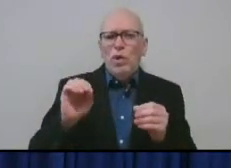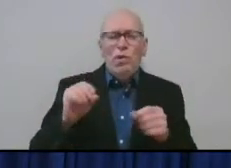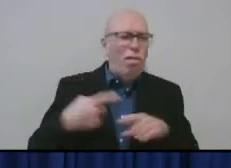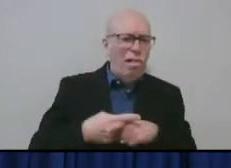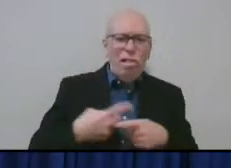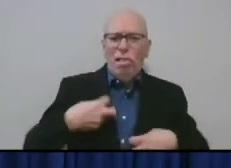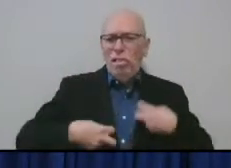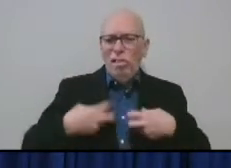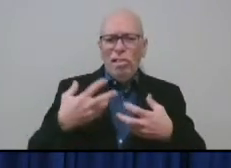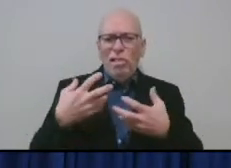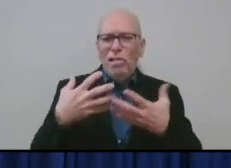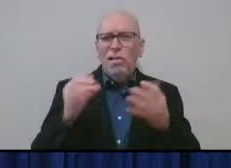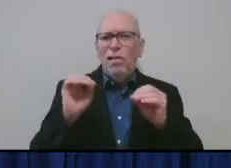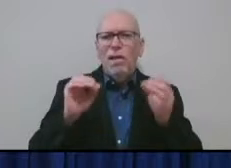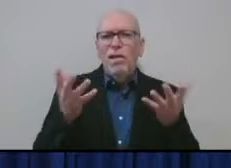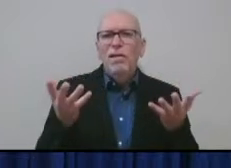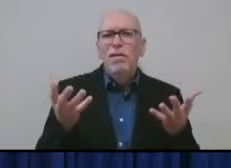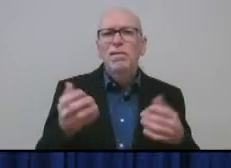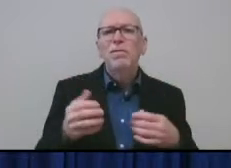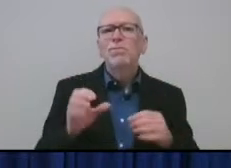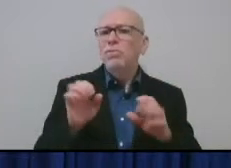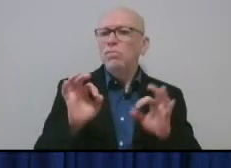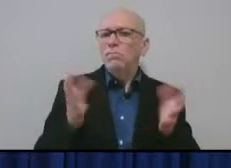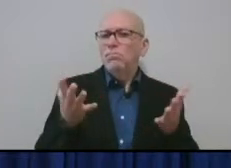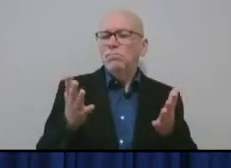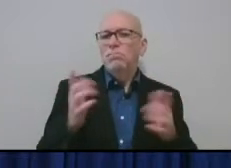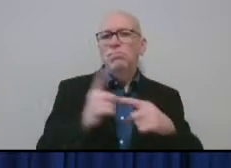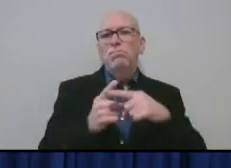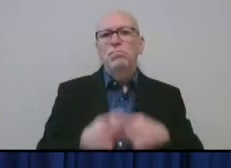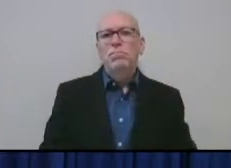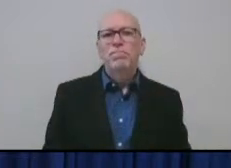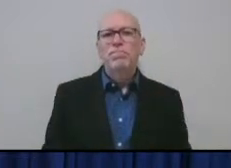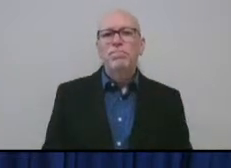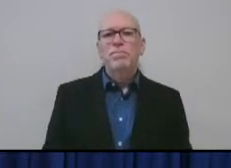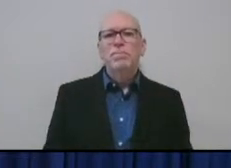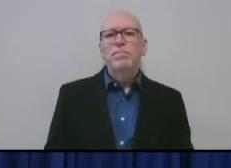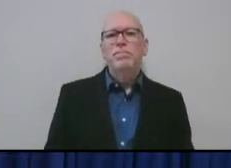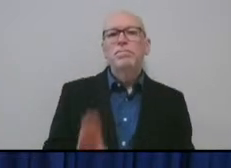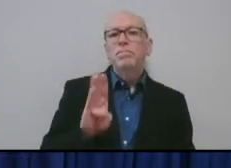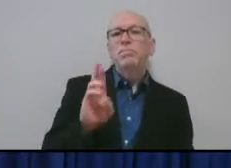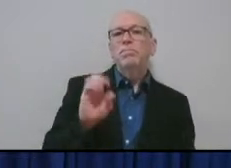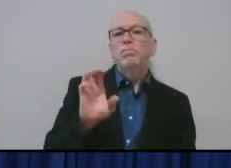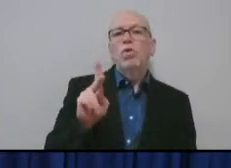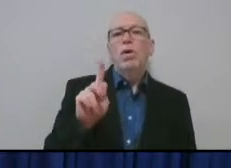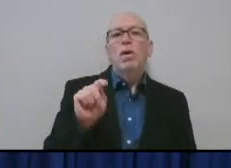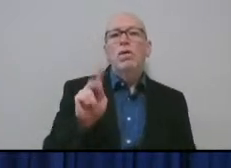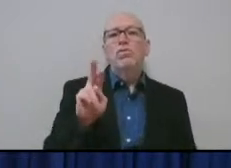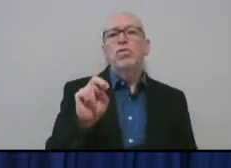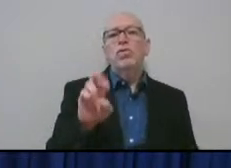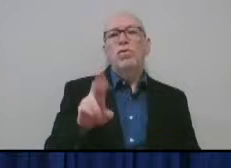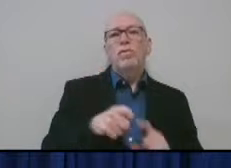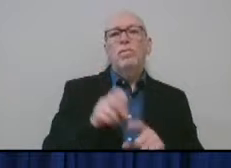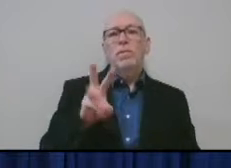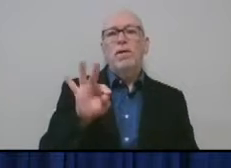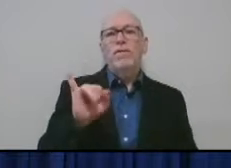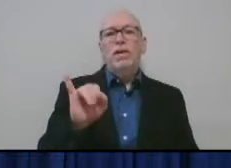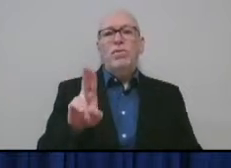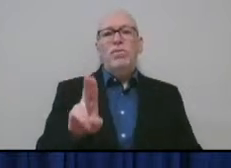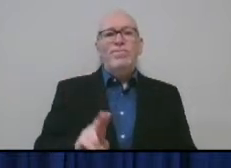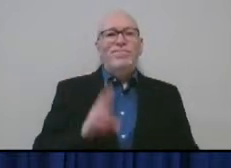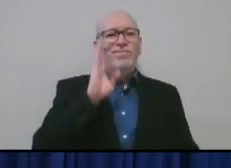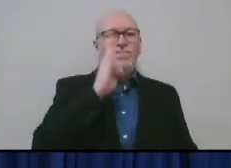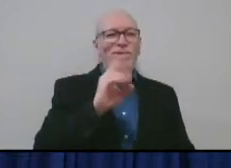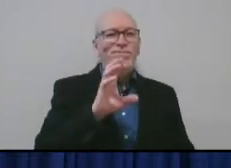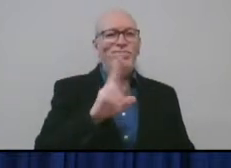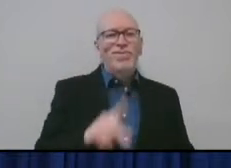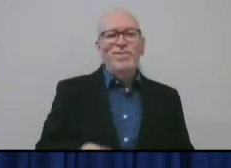of it. So this is encouraging. Brock Turner, WFIU. Afternoon, Brock. Good afternoon,